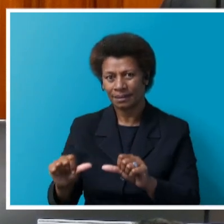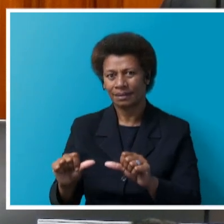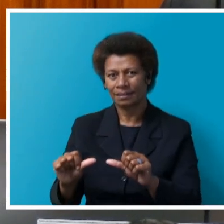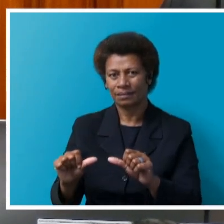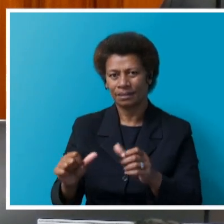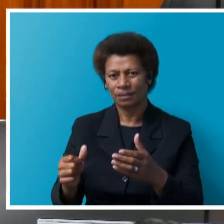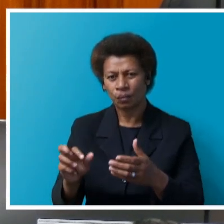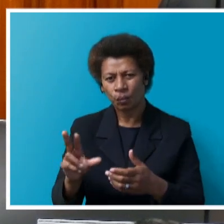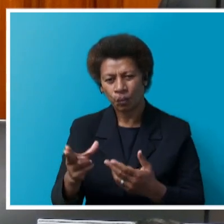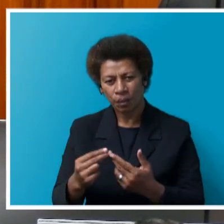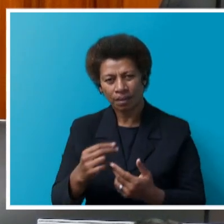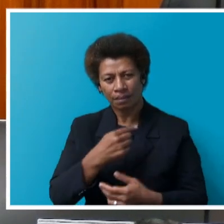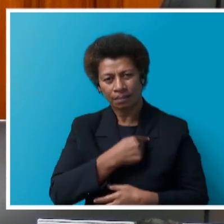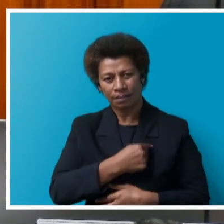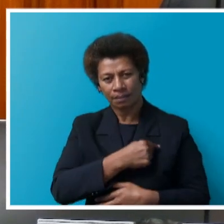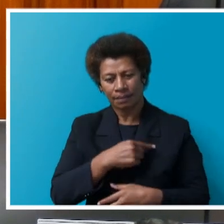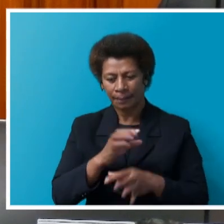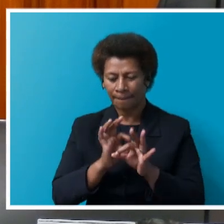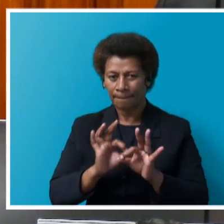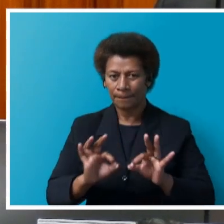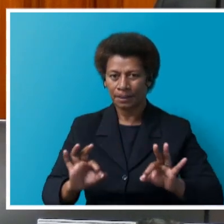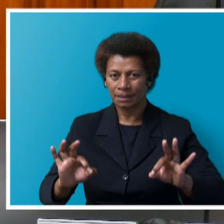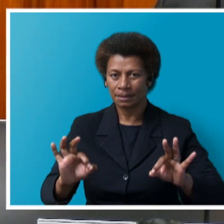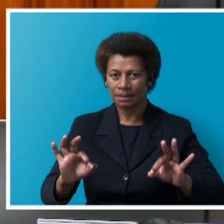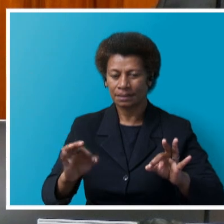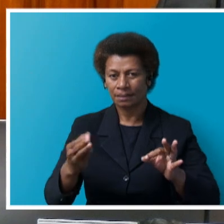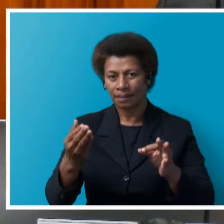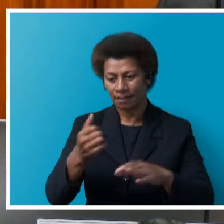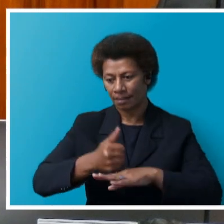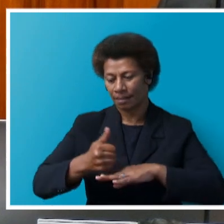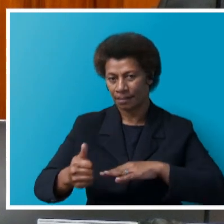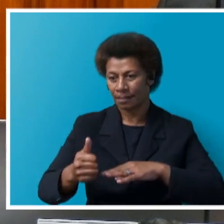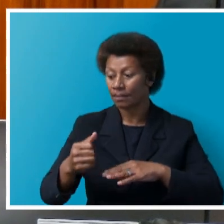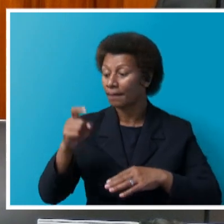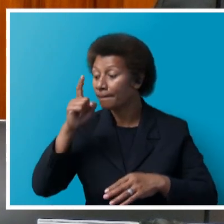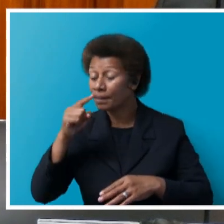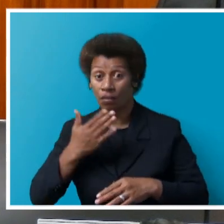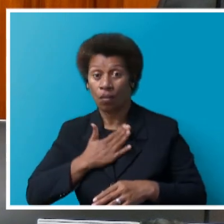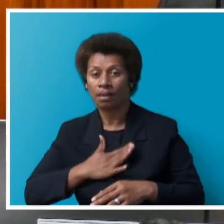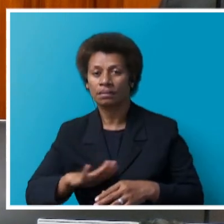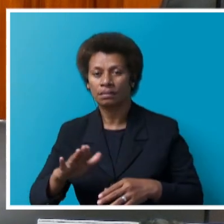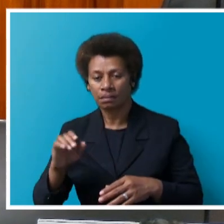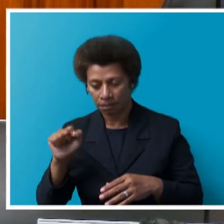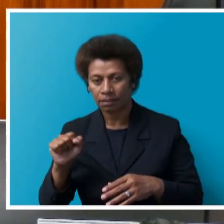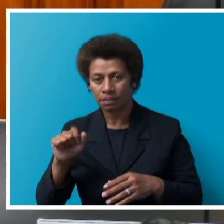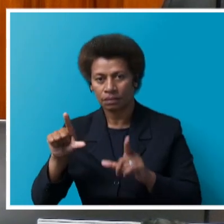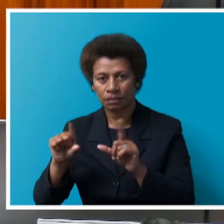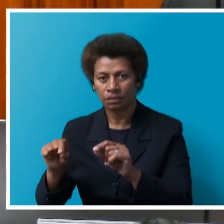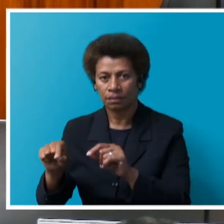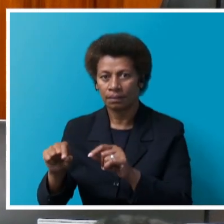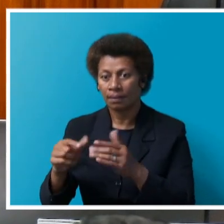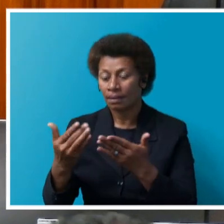integrity, facilitating a peaceful transition of government in line with the will of the people. As the former head of